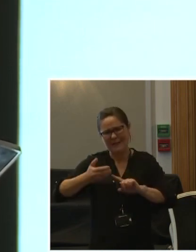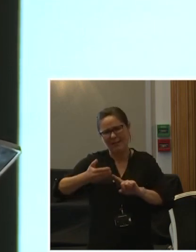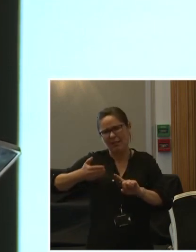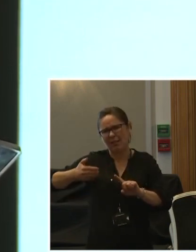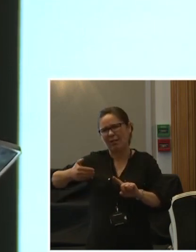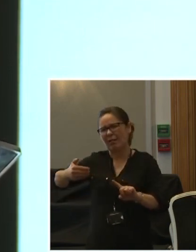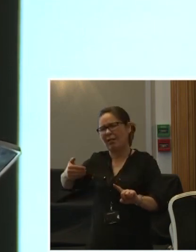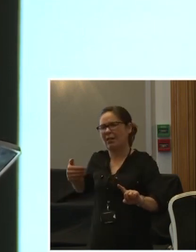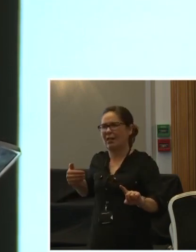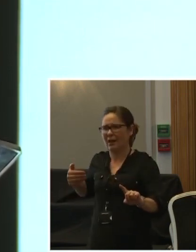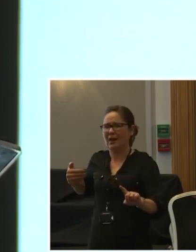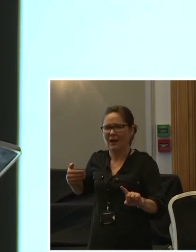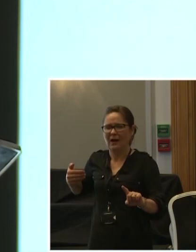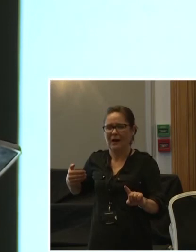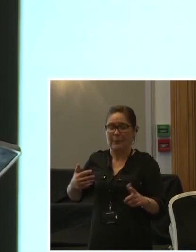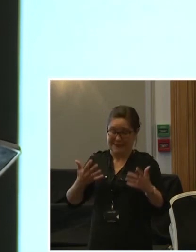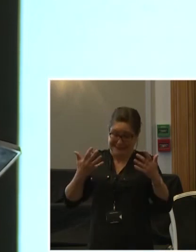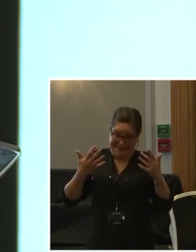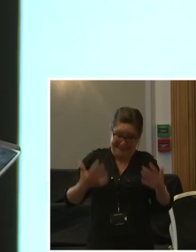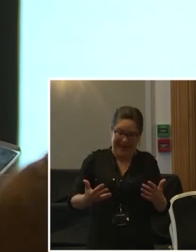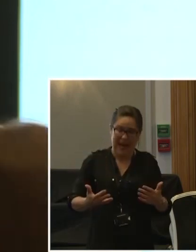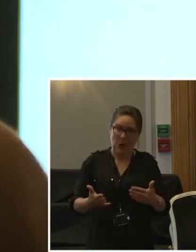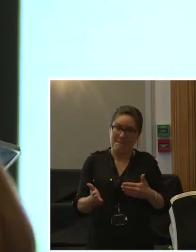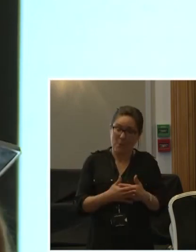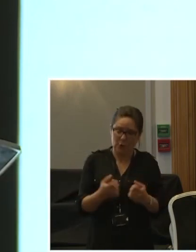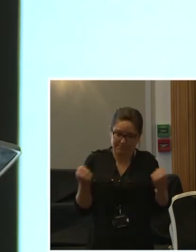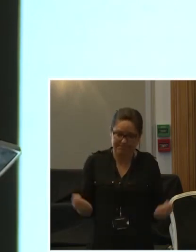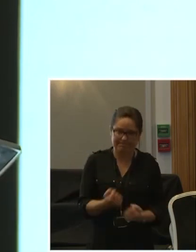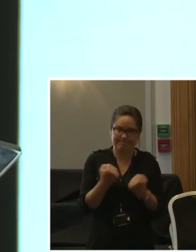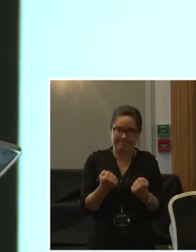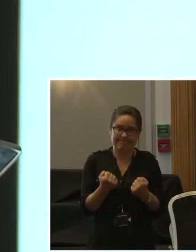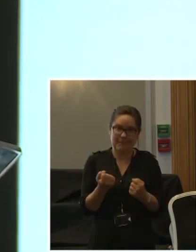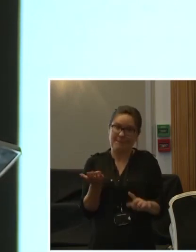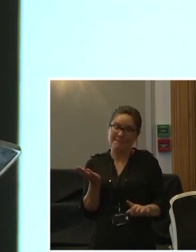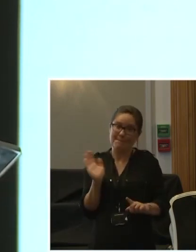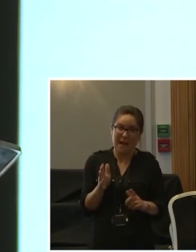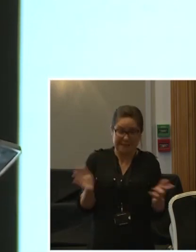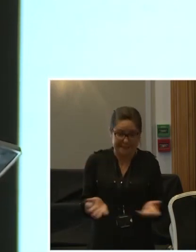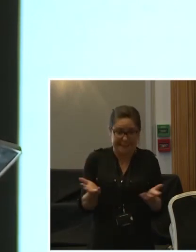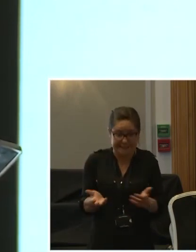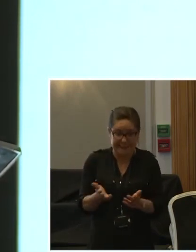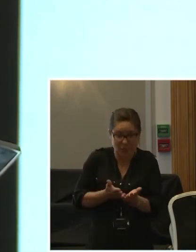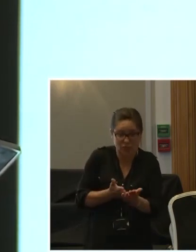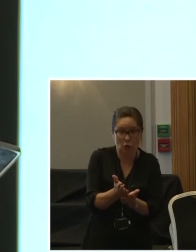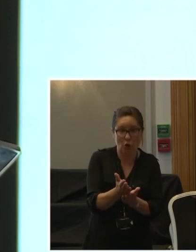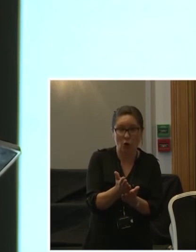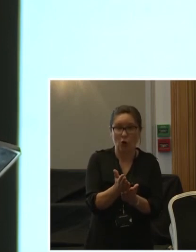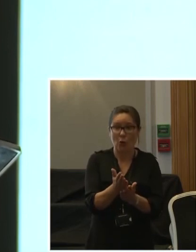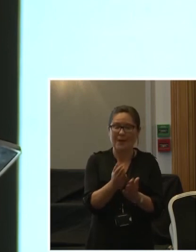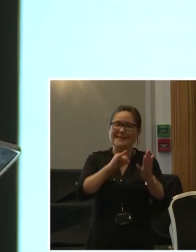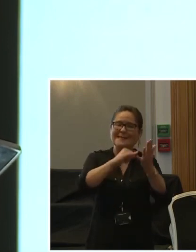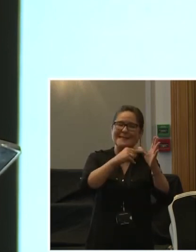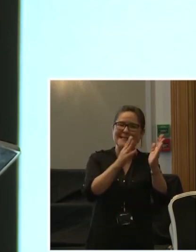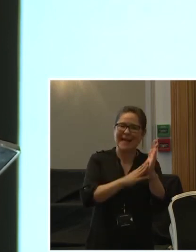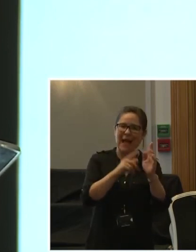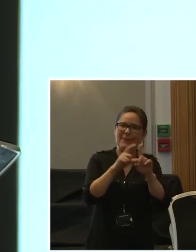a massive push to regain momentum clinically. Sam De Silva, who's a consultant at Moorfields,